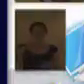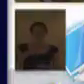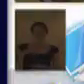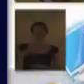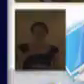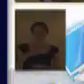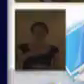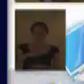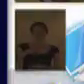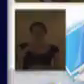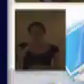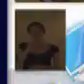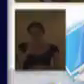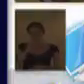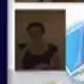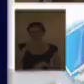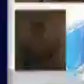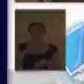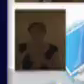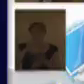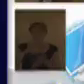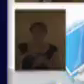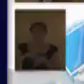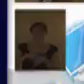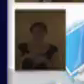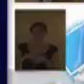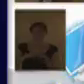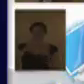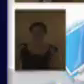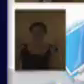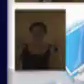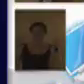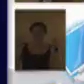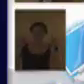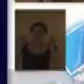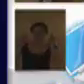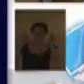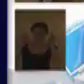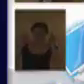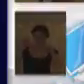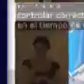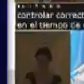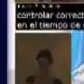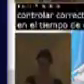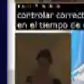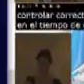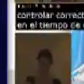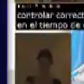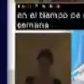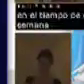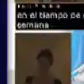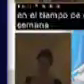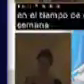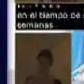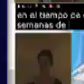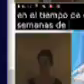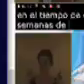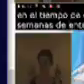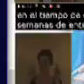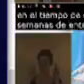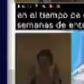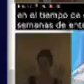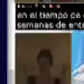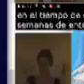manage to control the application because in the training span, the weeks of training that we had,